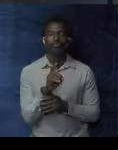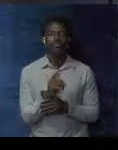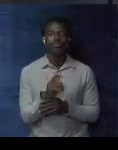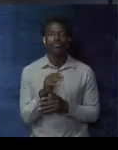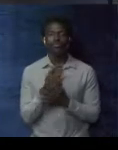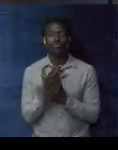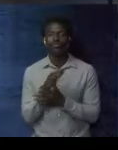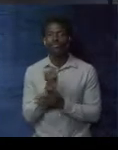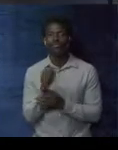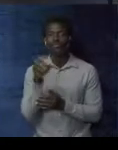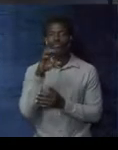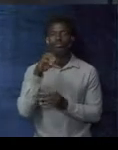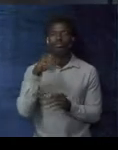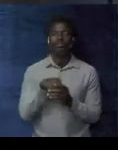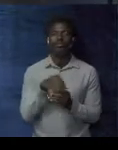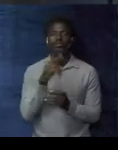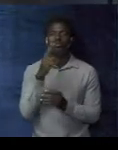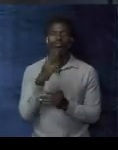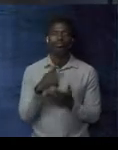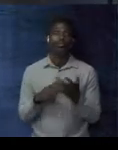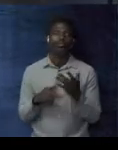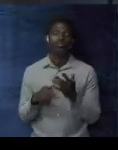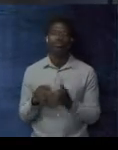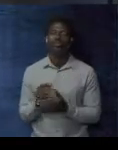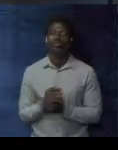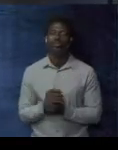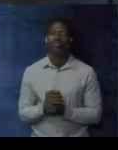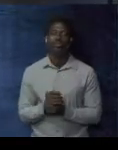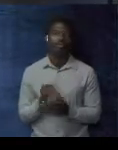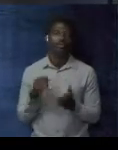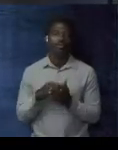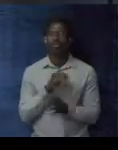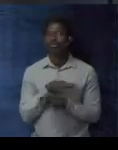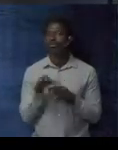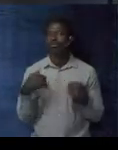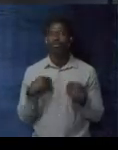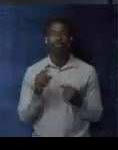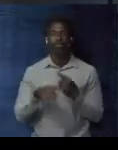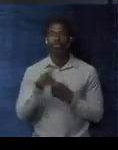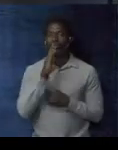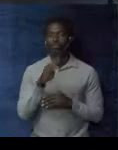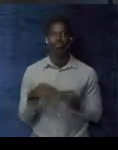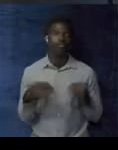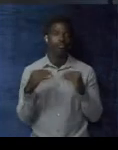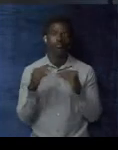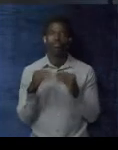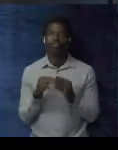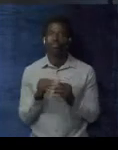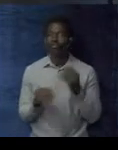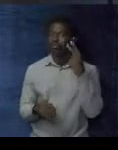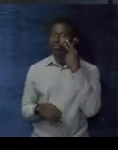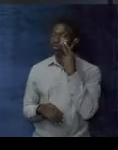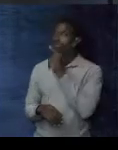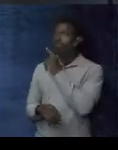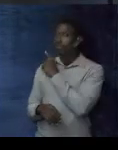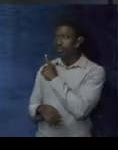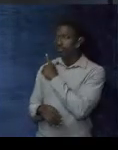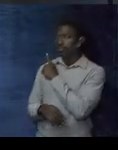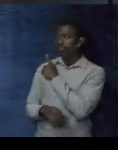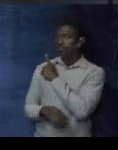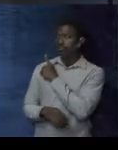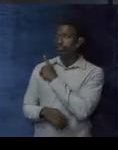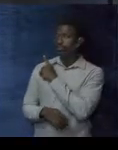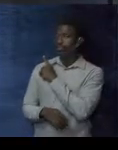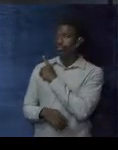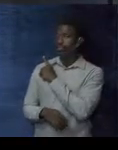the chord divides a circle into 2 parts. It doesn't have to be equal. The chord divides a circle into